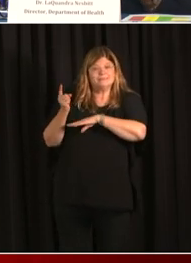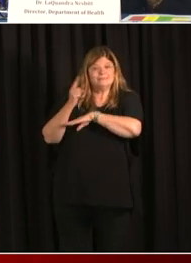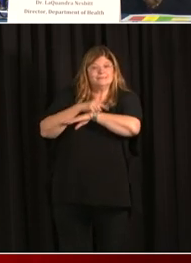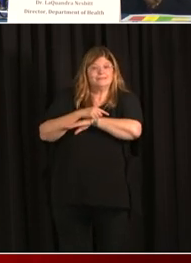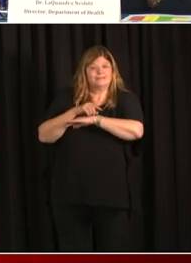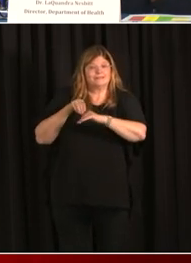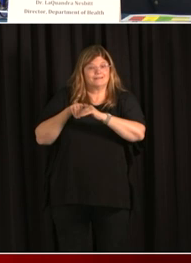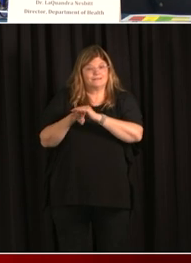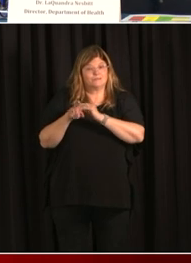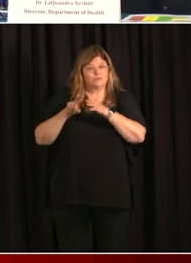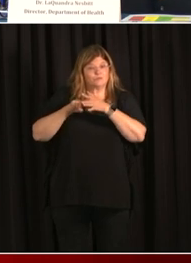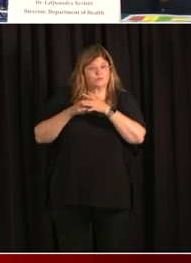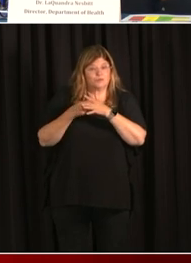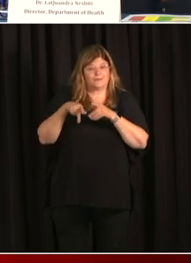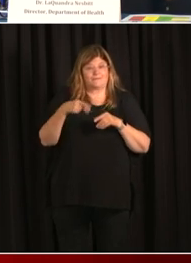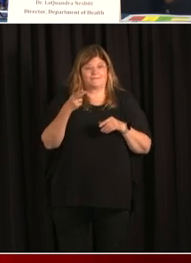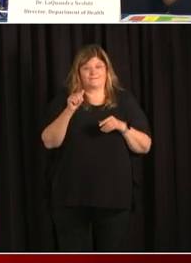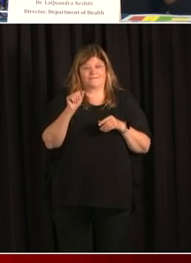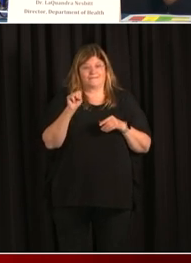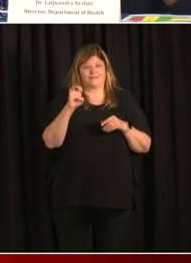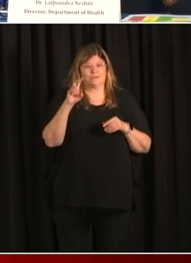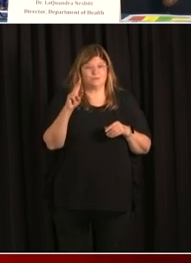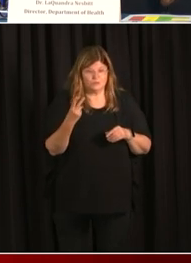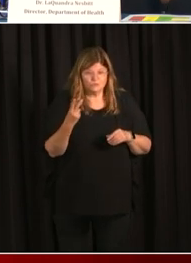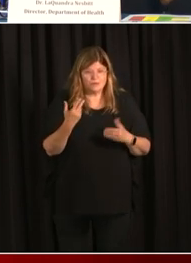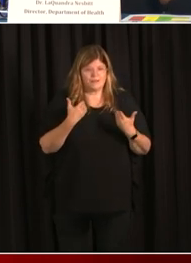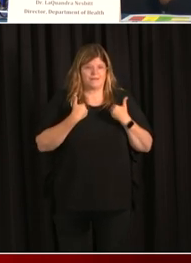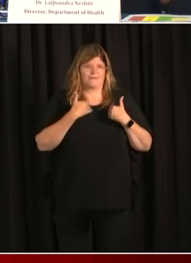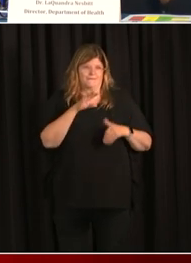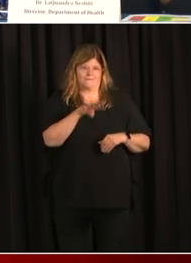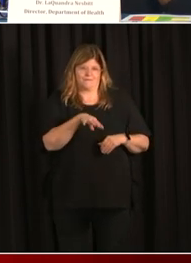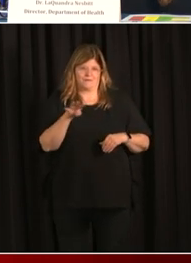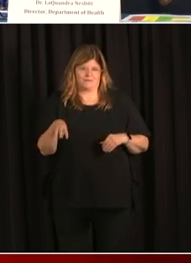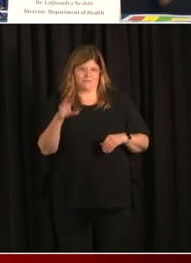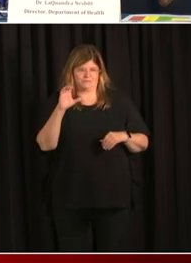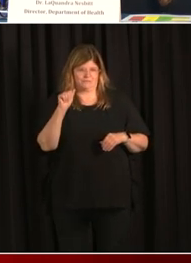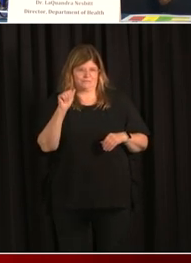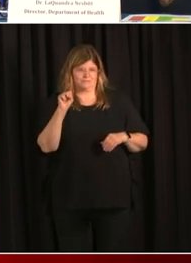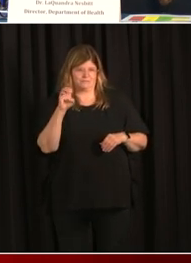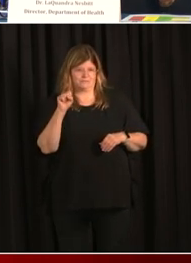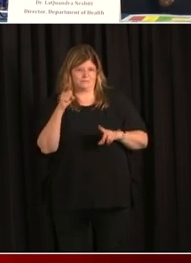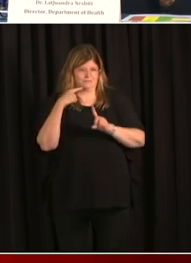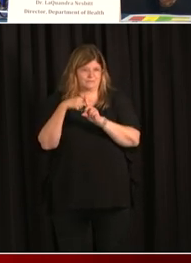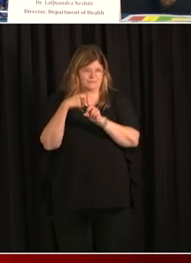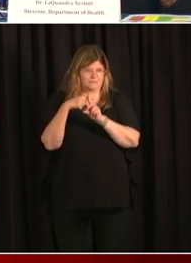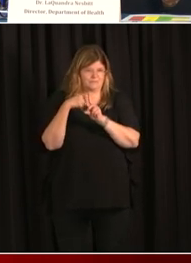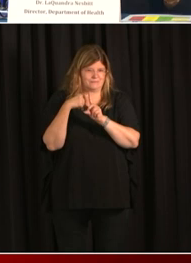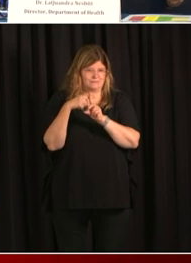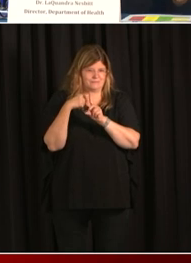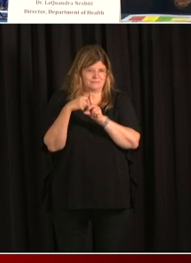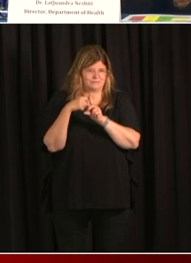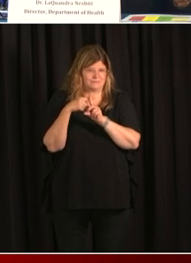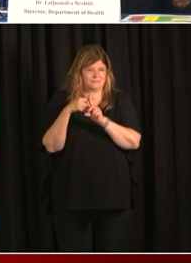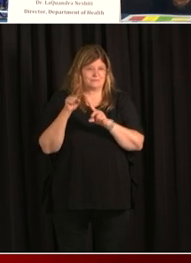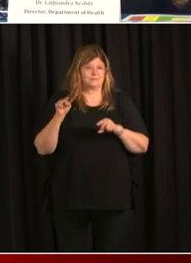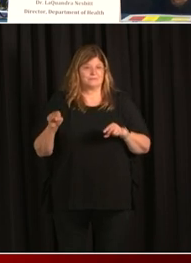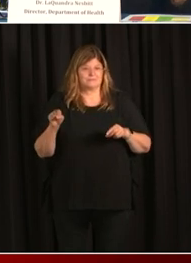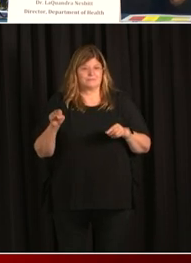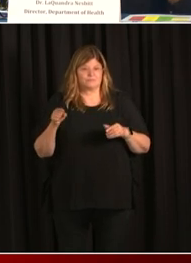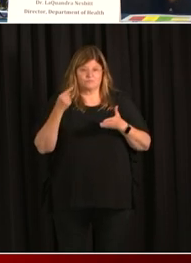phase 2, there were 44 cases that are positive cases who said their symptoms started that